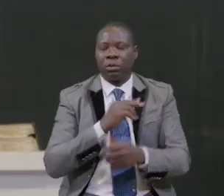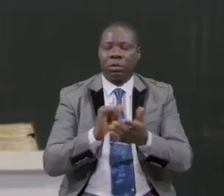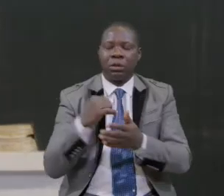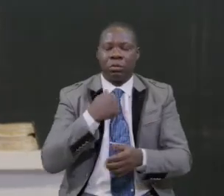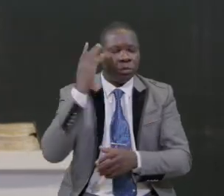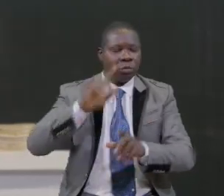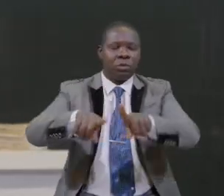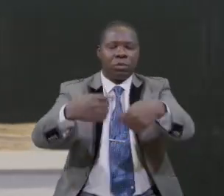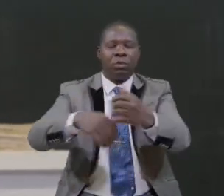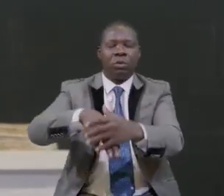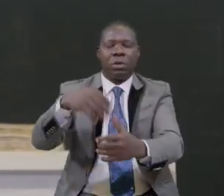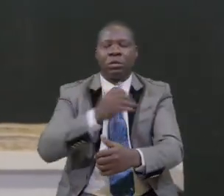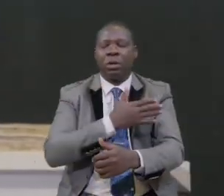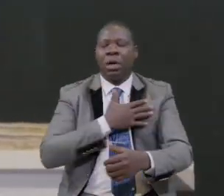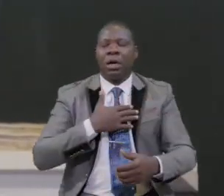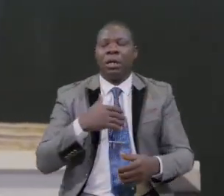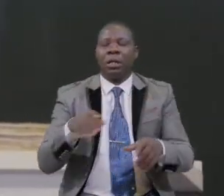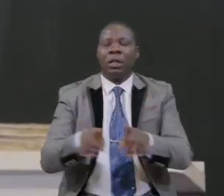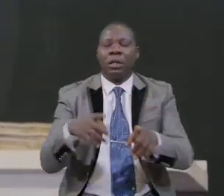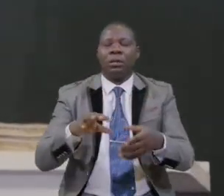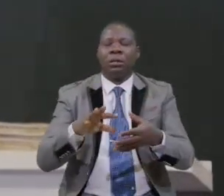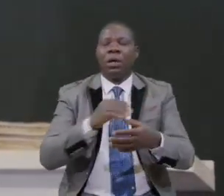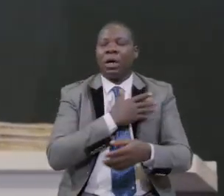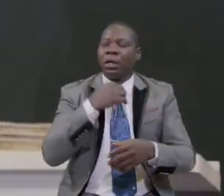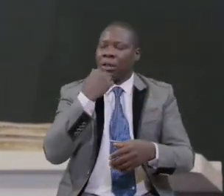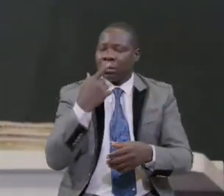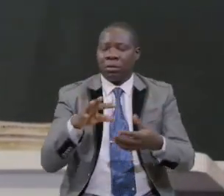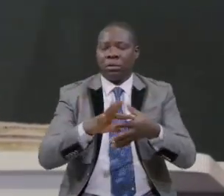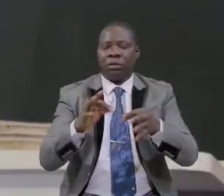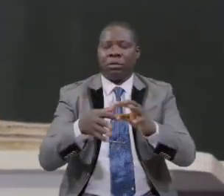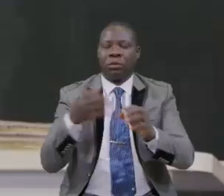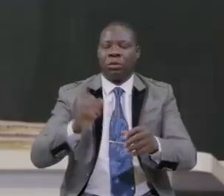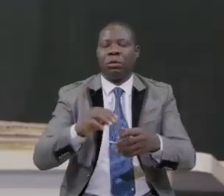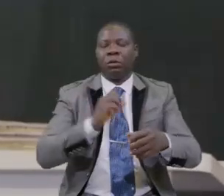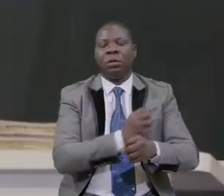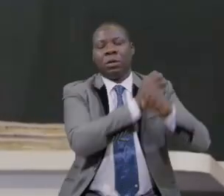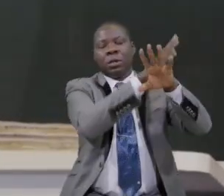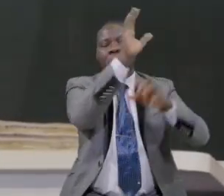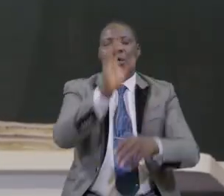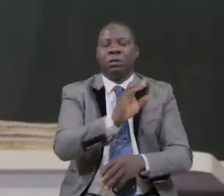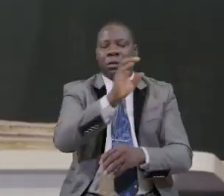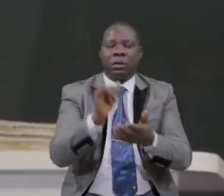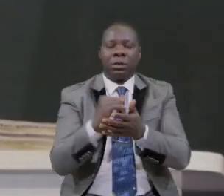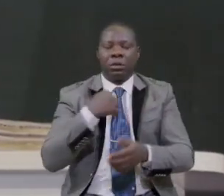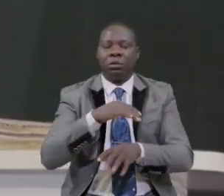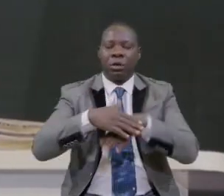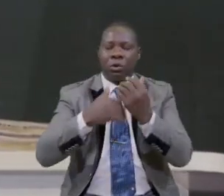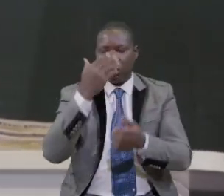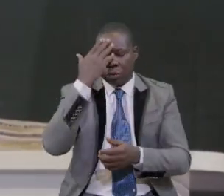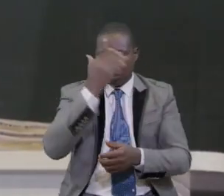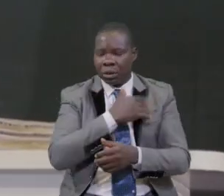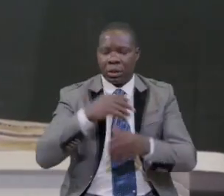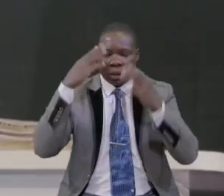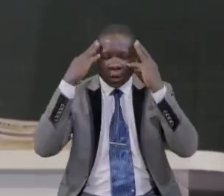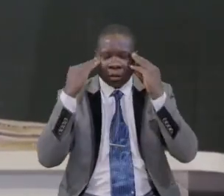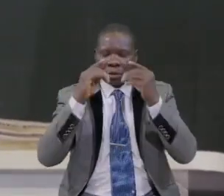story of Calvary that we all know, that we have experienced, will go and tell the rest of the world. We're